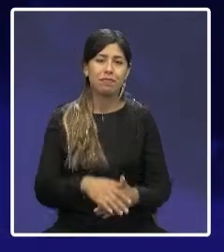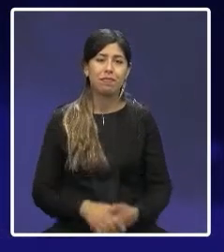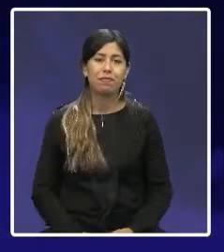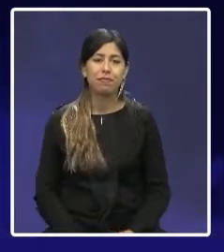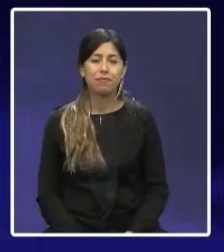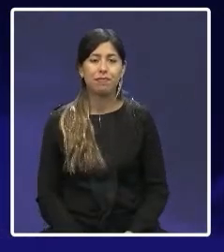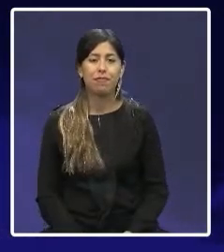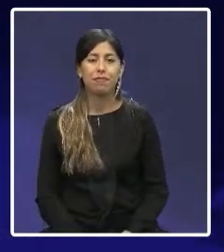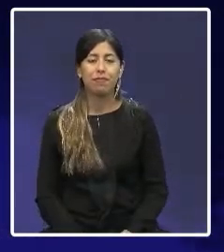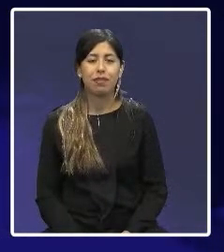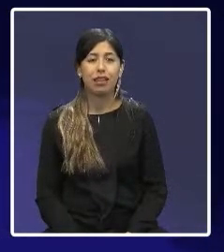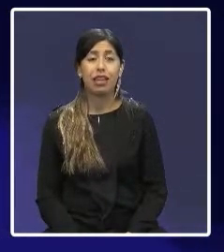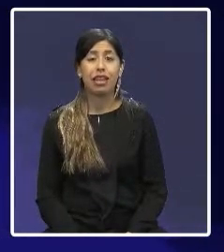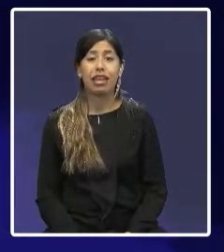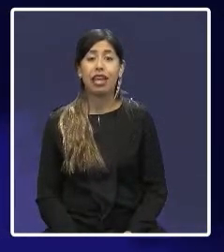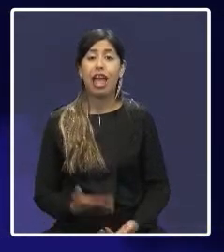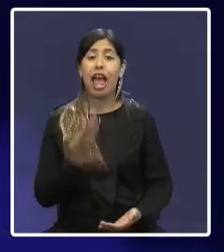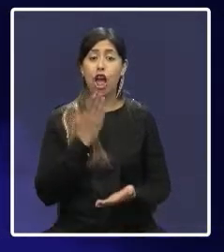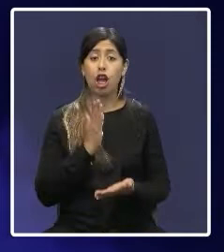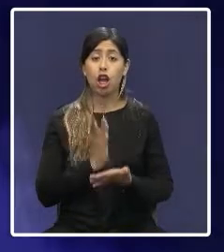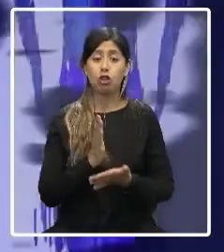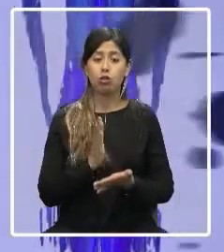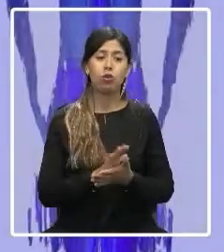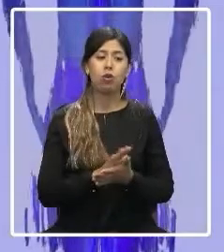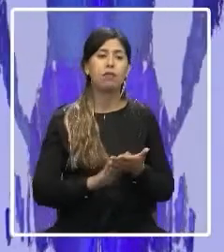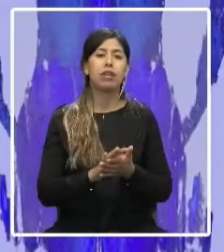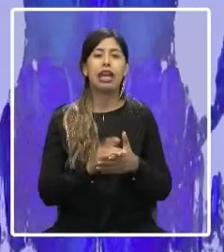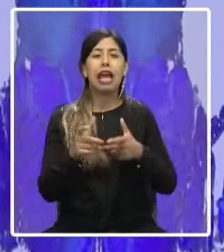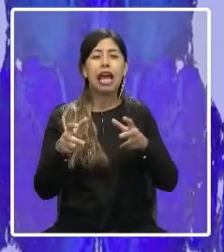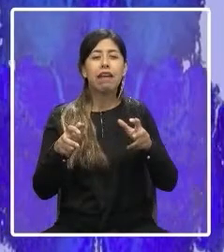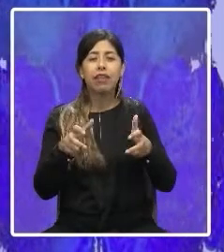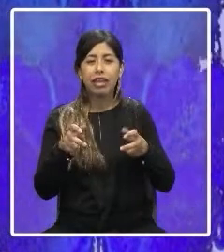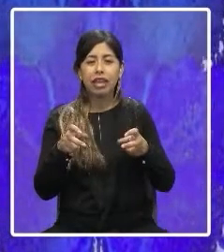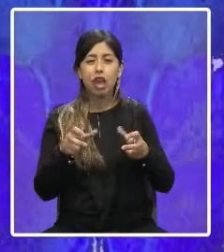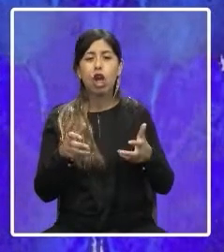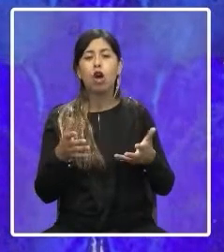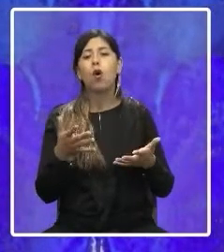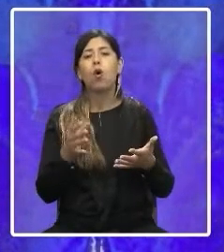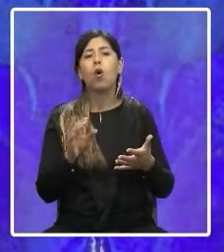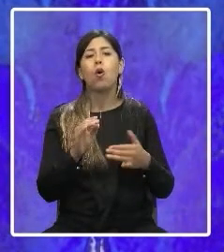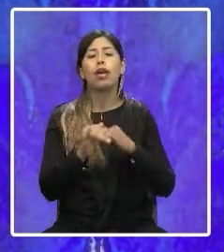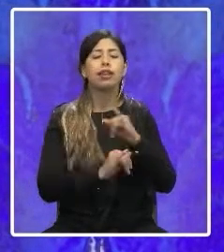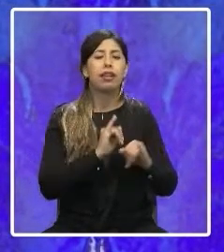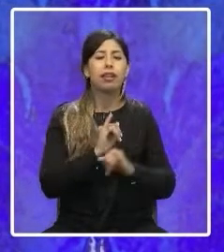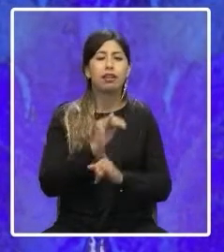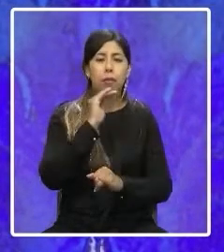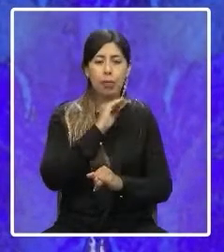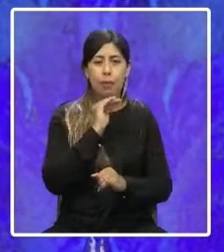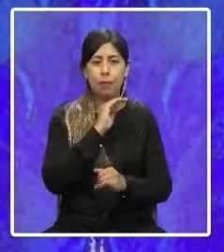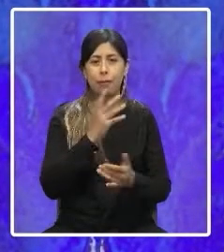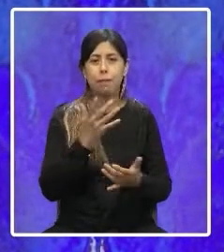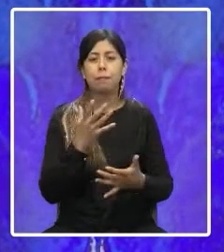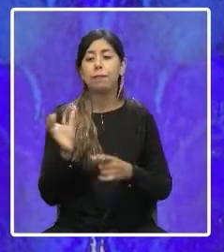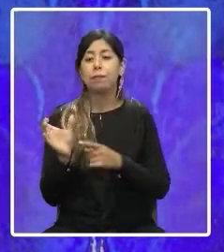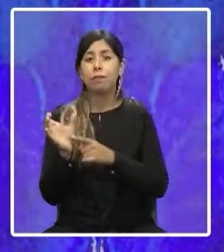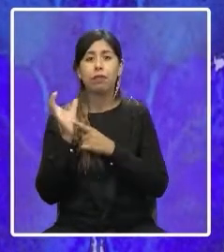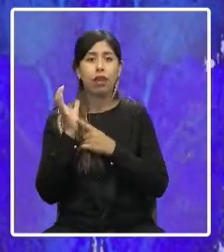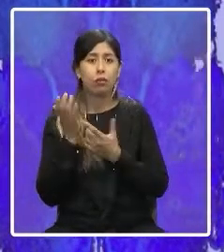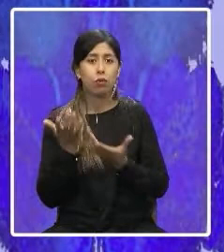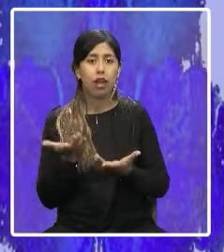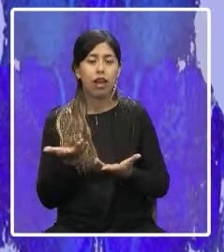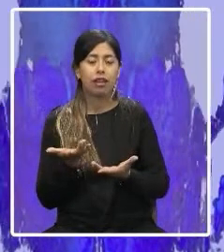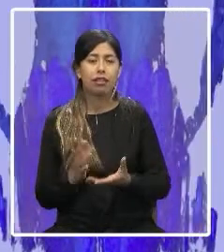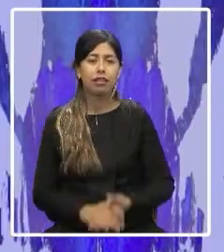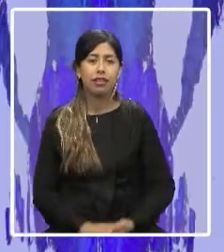game playing, social media, your internet use, your smartphone use, if any of these behaviors fulfill these 6 components,